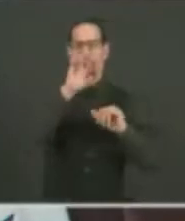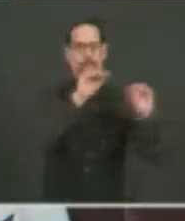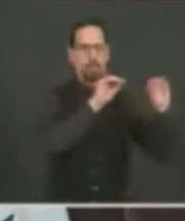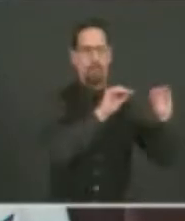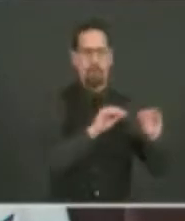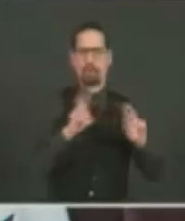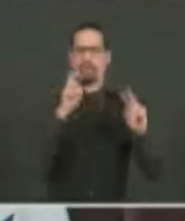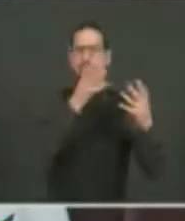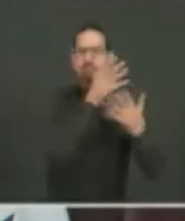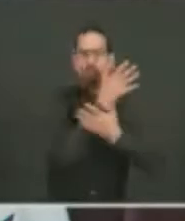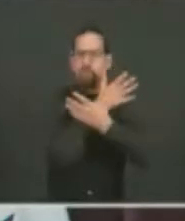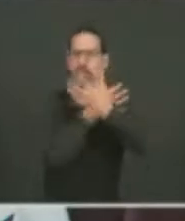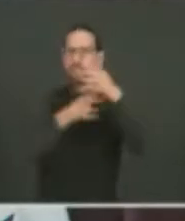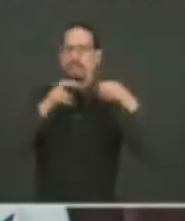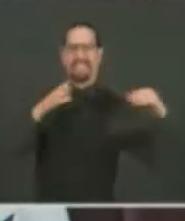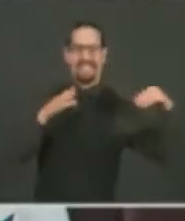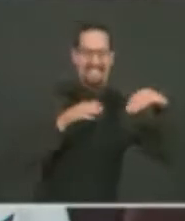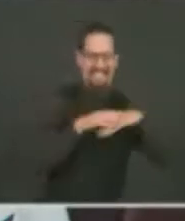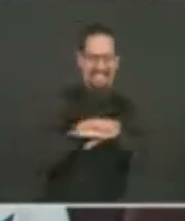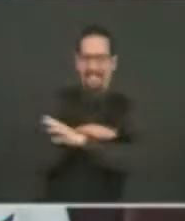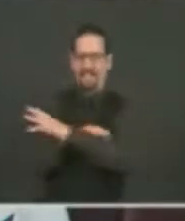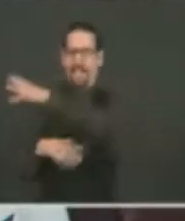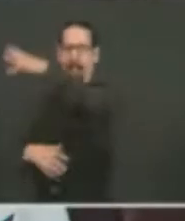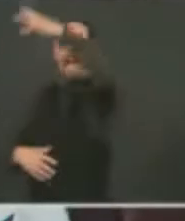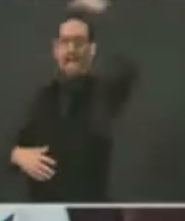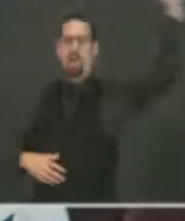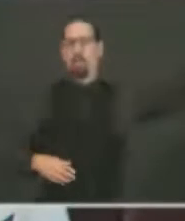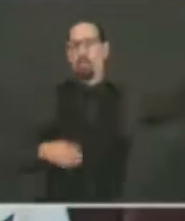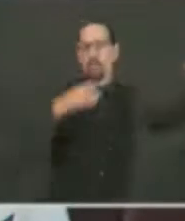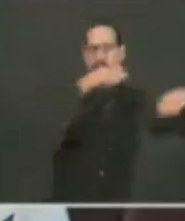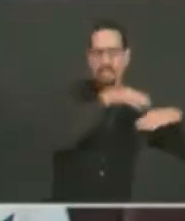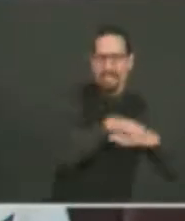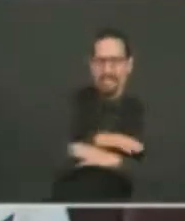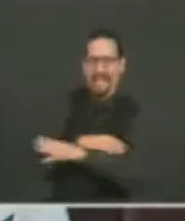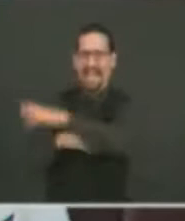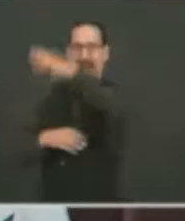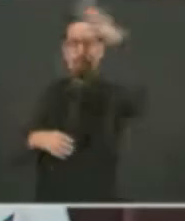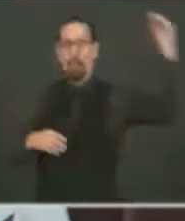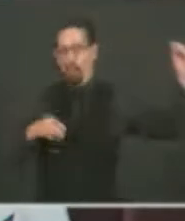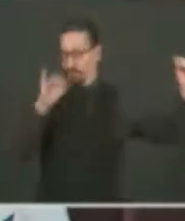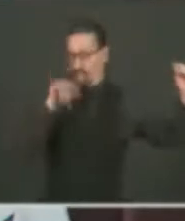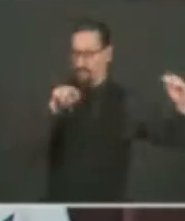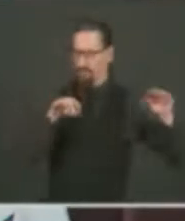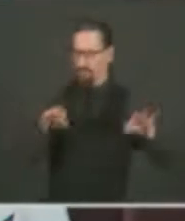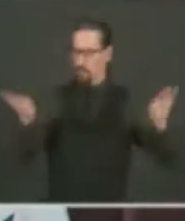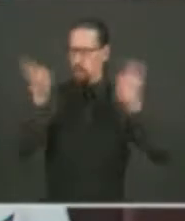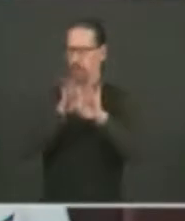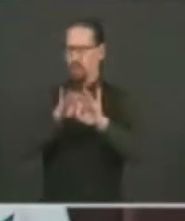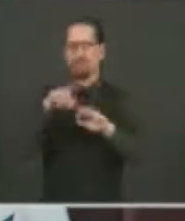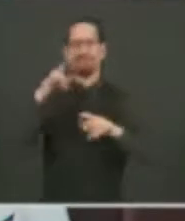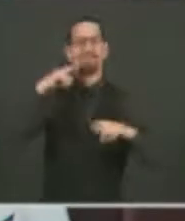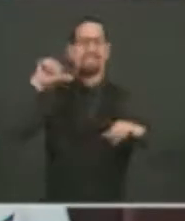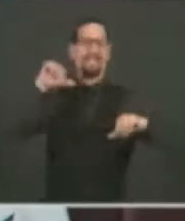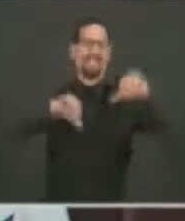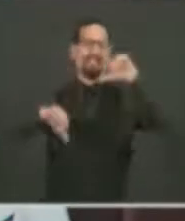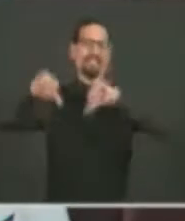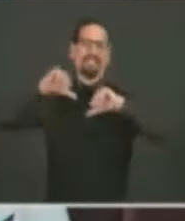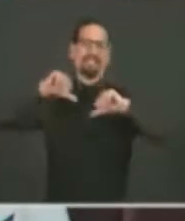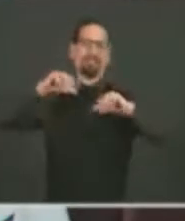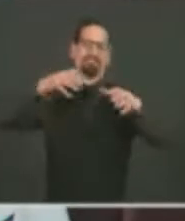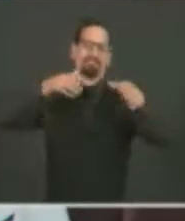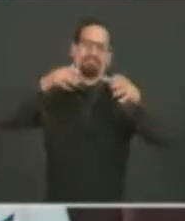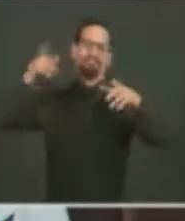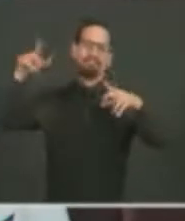COVID in indoor settings. The science indicates that given the size of a typical classroom, which